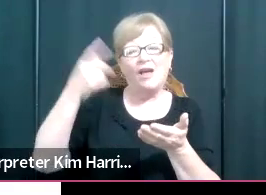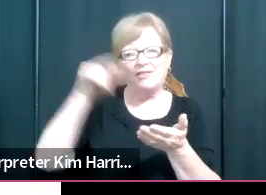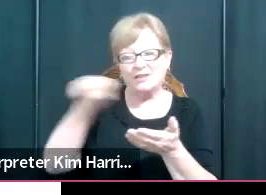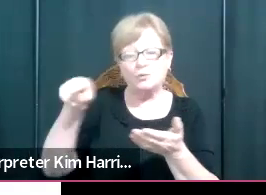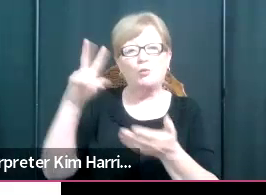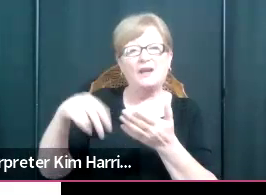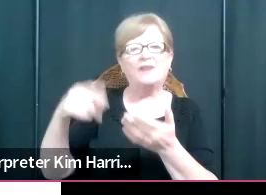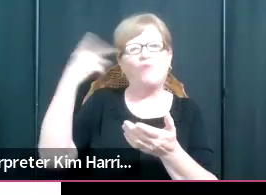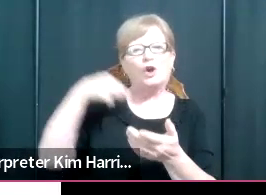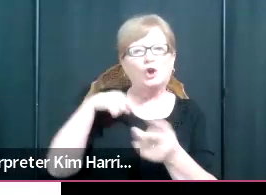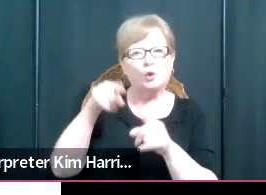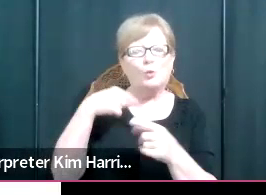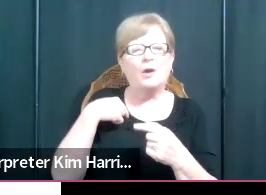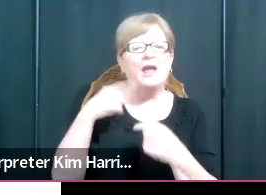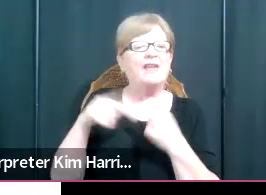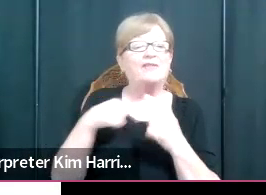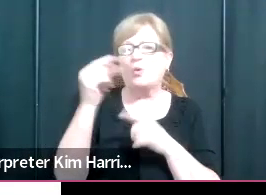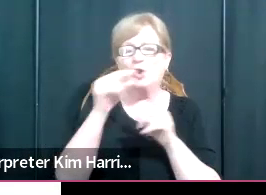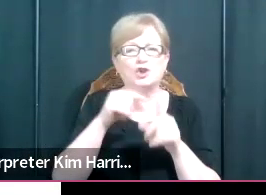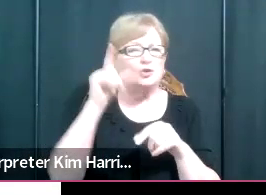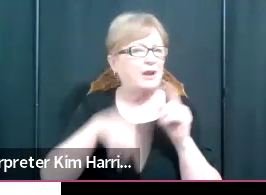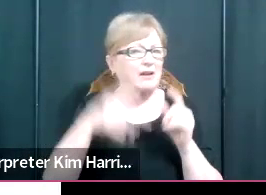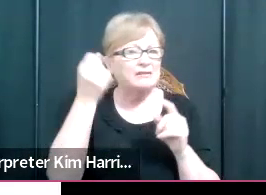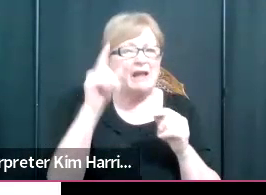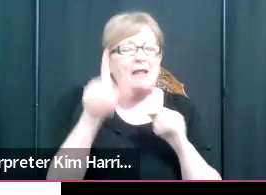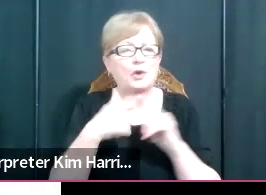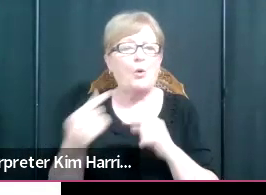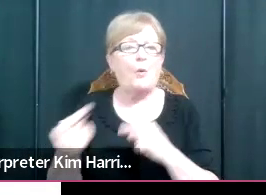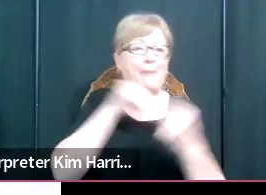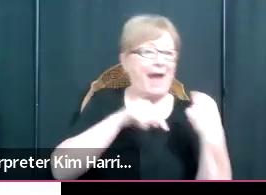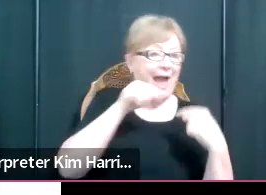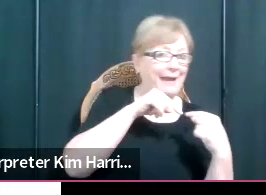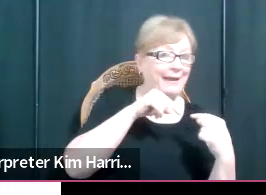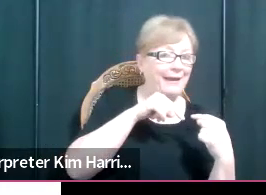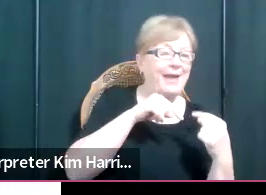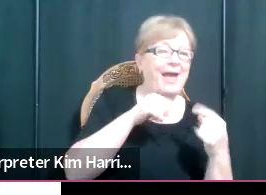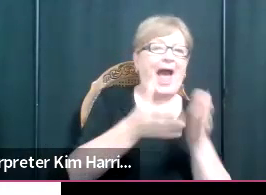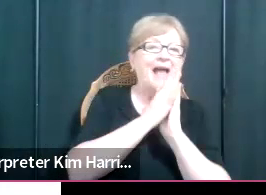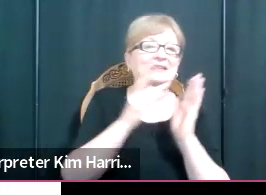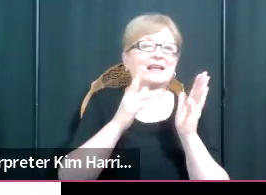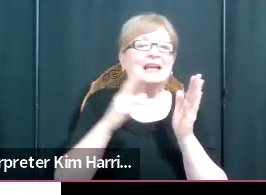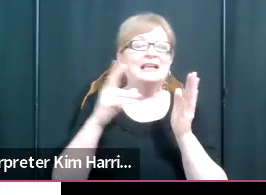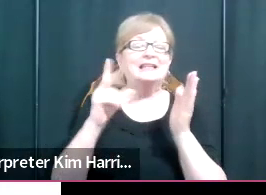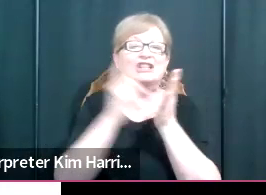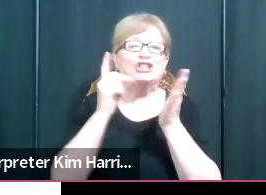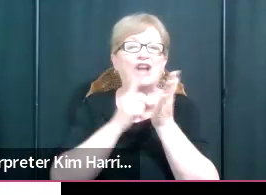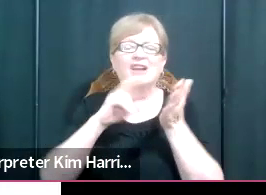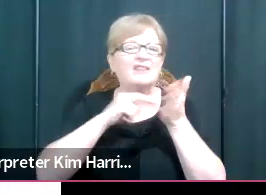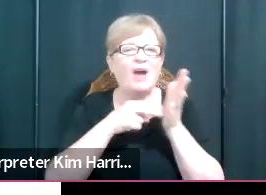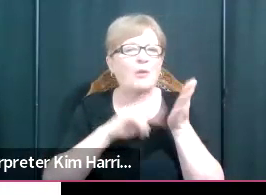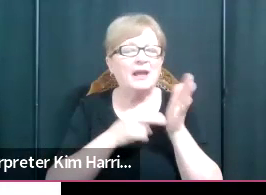word that you don't understand, you can go back over it and ask the dictionary to define it. You can also